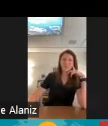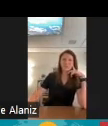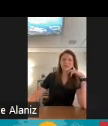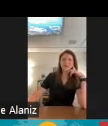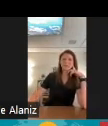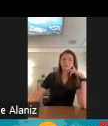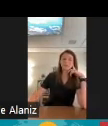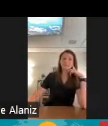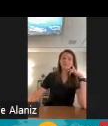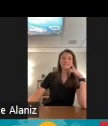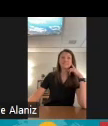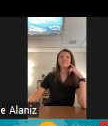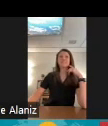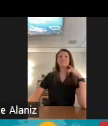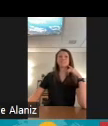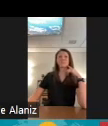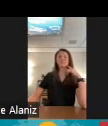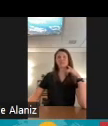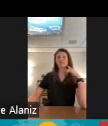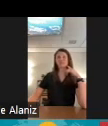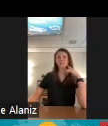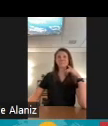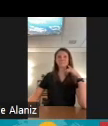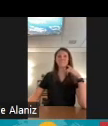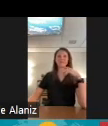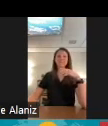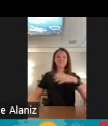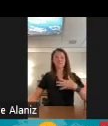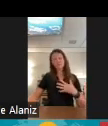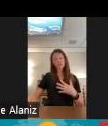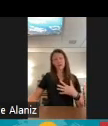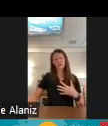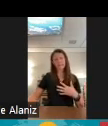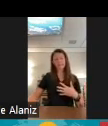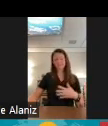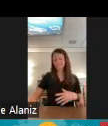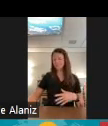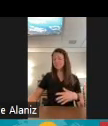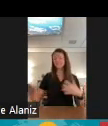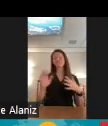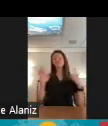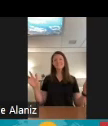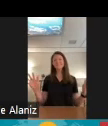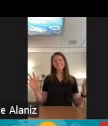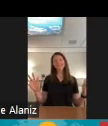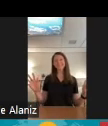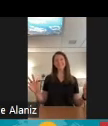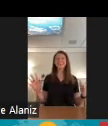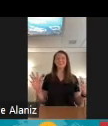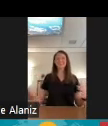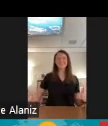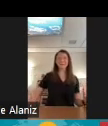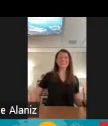when they implemented this. And this is with children with autism. That's my primary population that I treat. So I was really